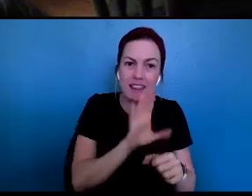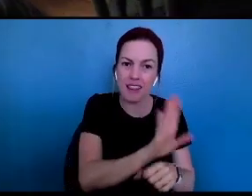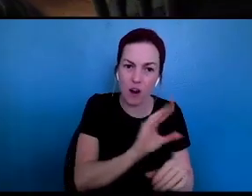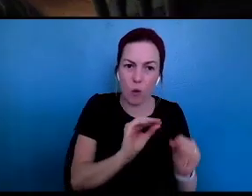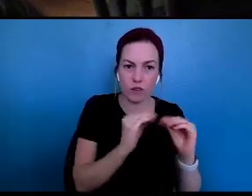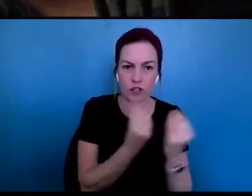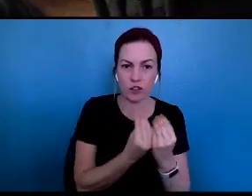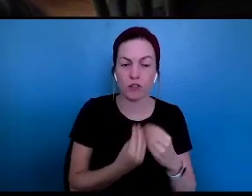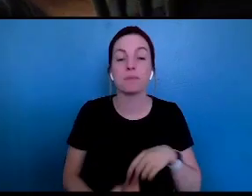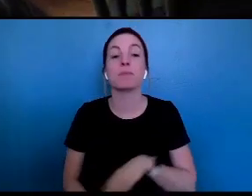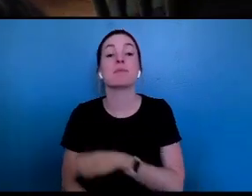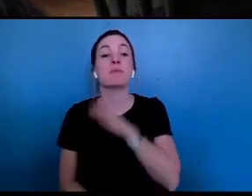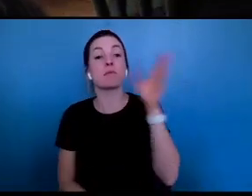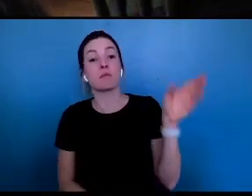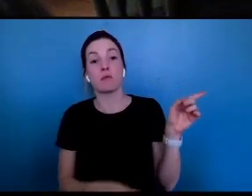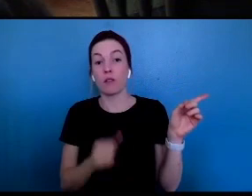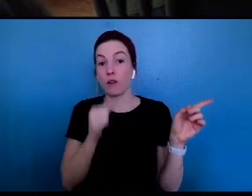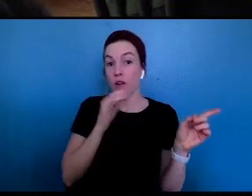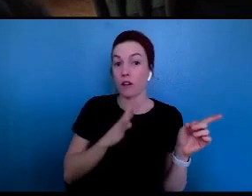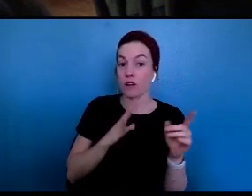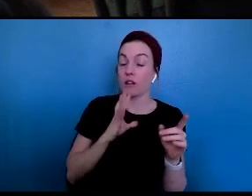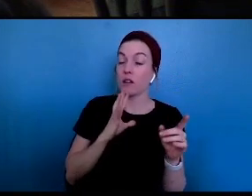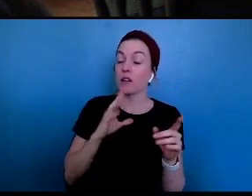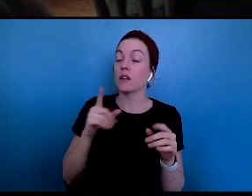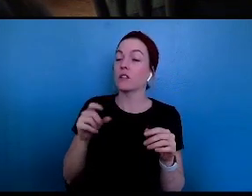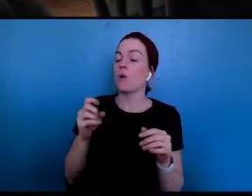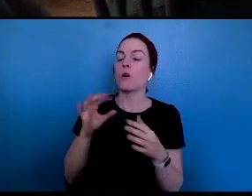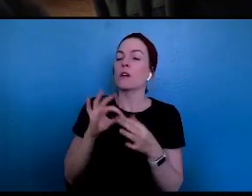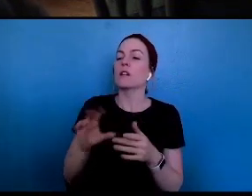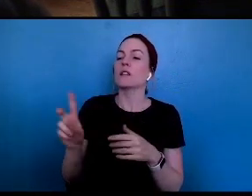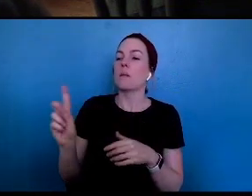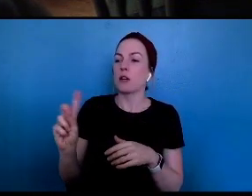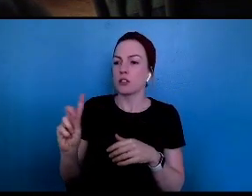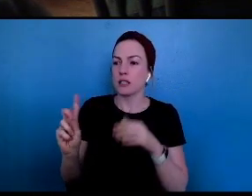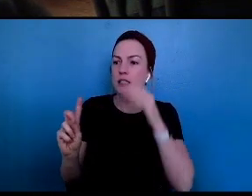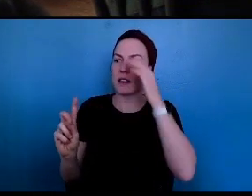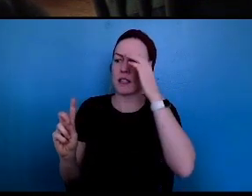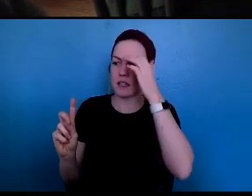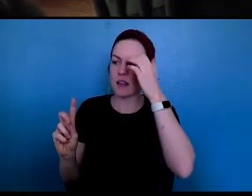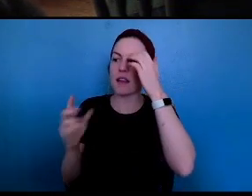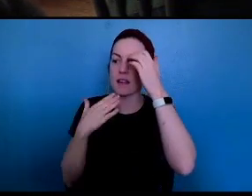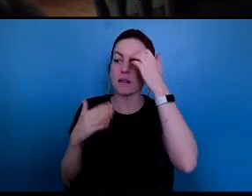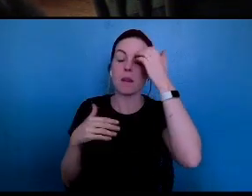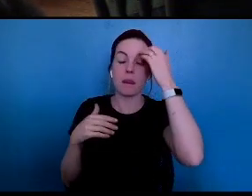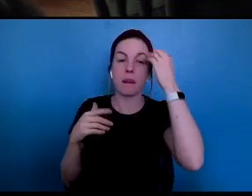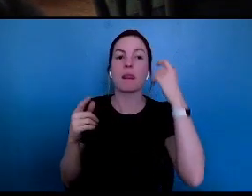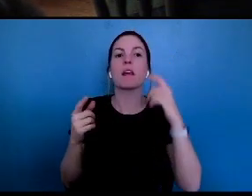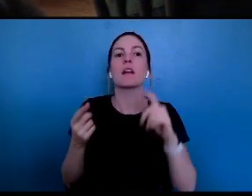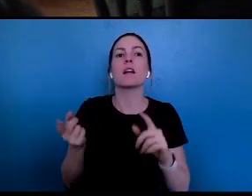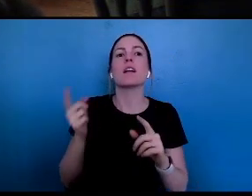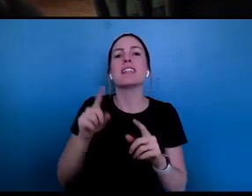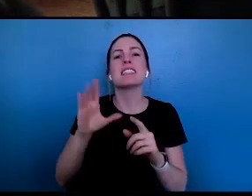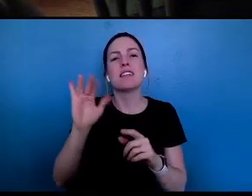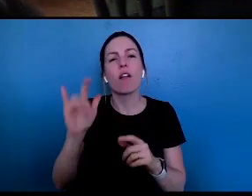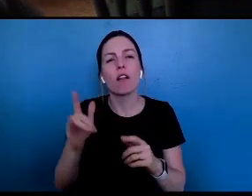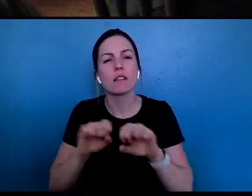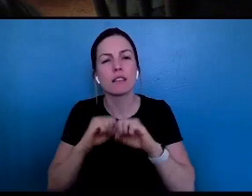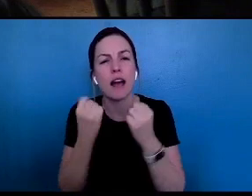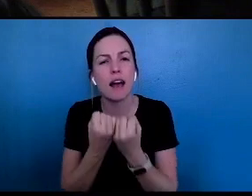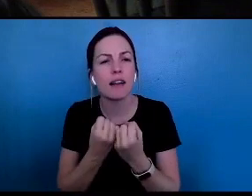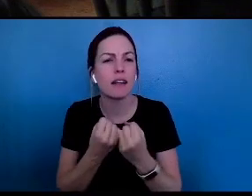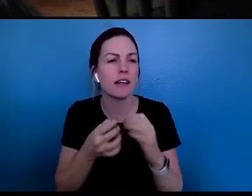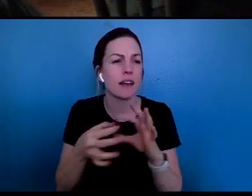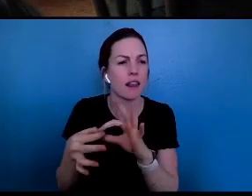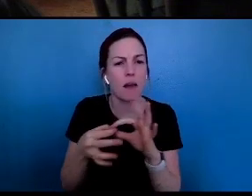of talking about democracy, and I want to come back to more of these conversations about civil society and alignment with AI and what's happening,